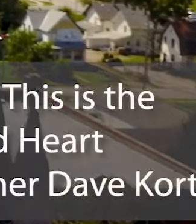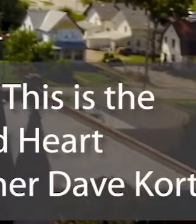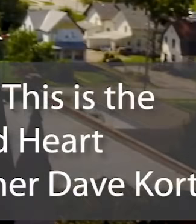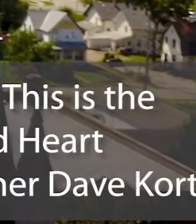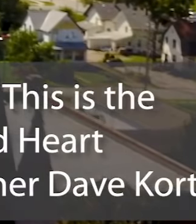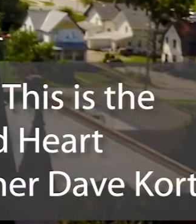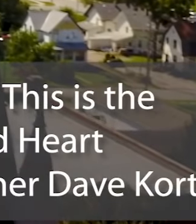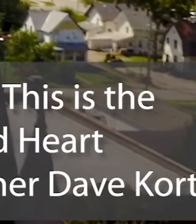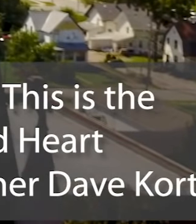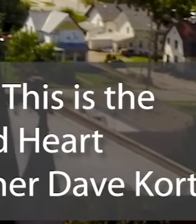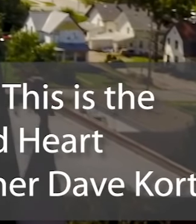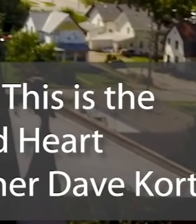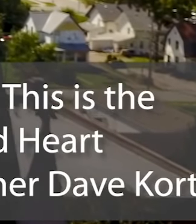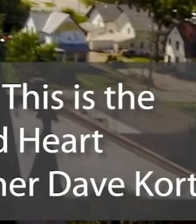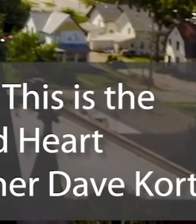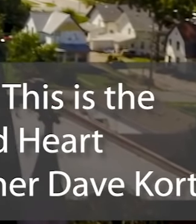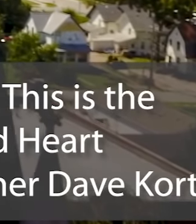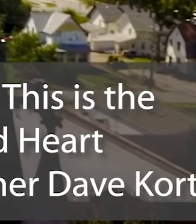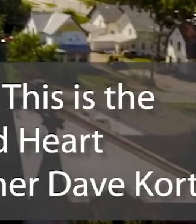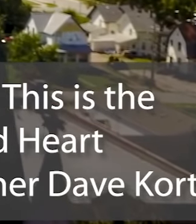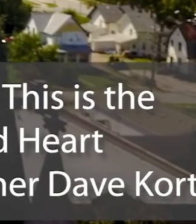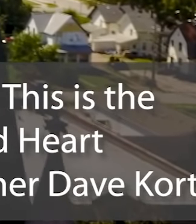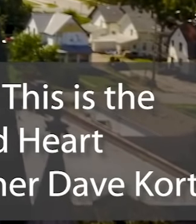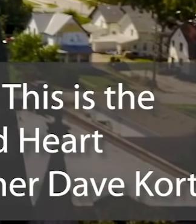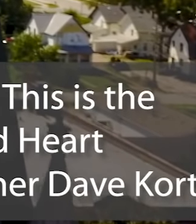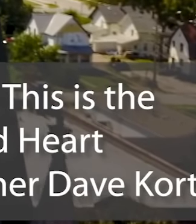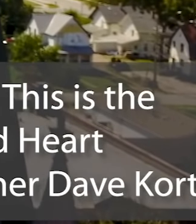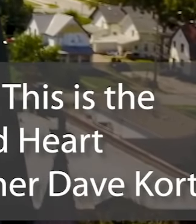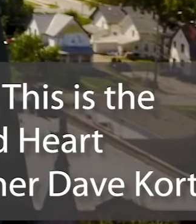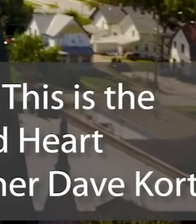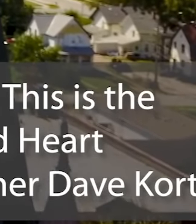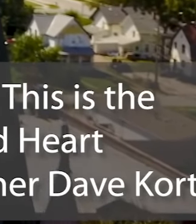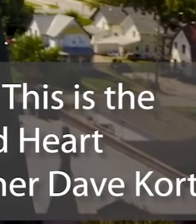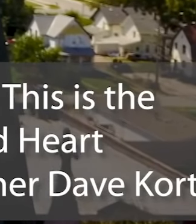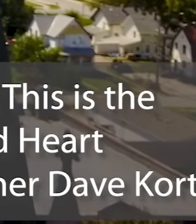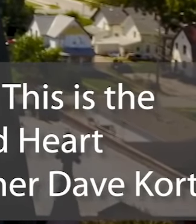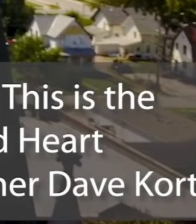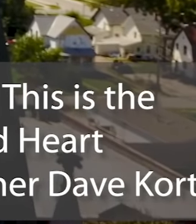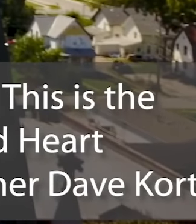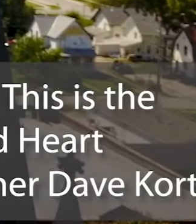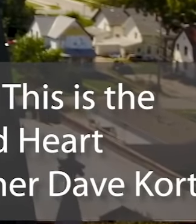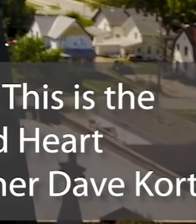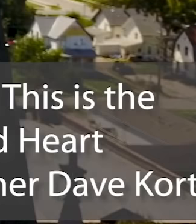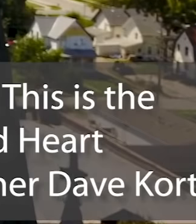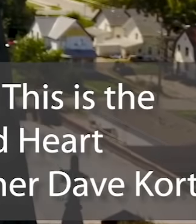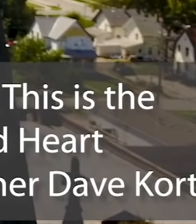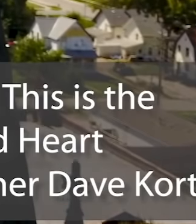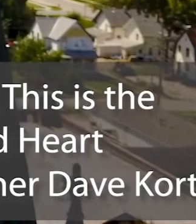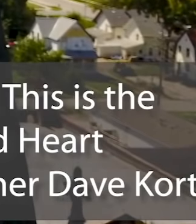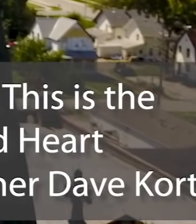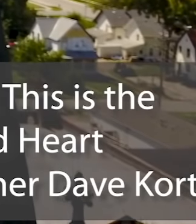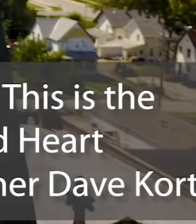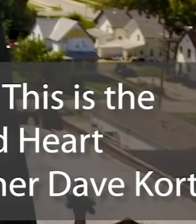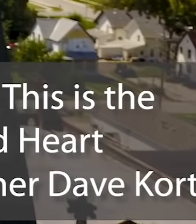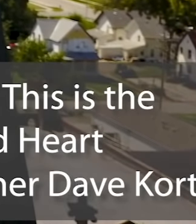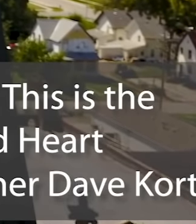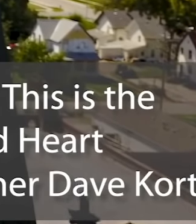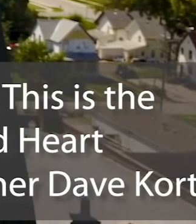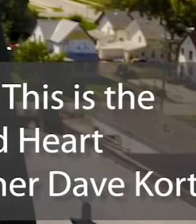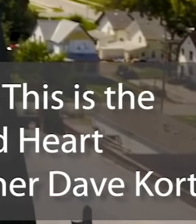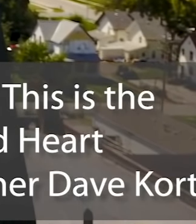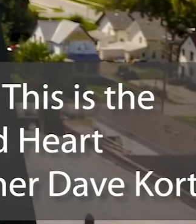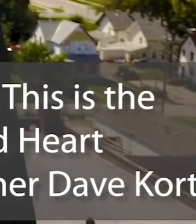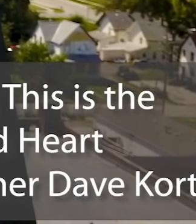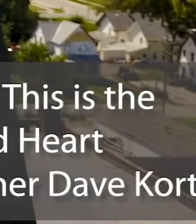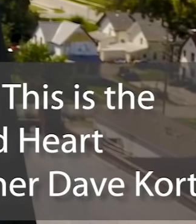Thank you for joining us on this seventh Sunday of Easter. This is the celebration of the Holy Sacrifice of the Mass at Sacred Heart Catholic Church